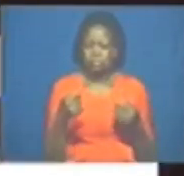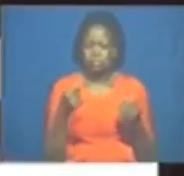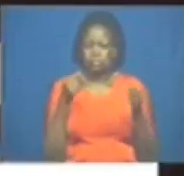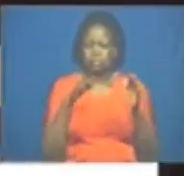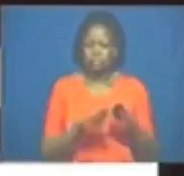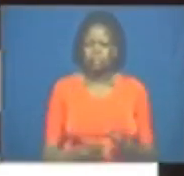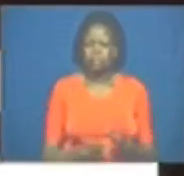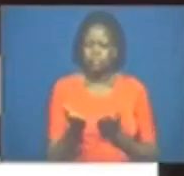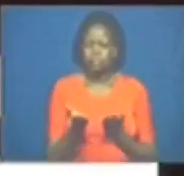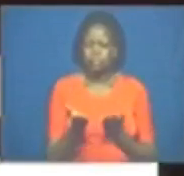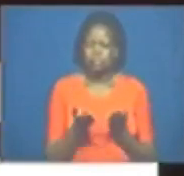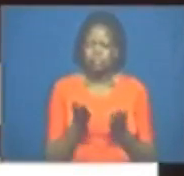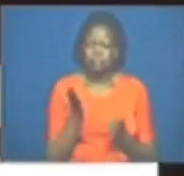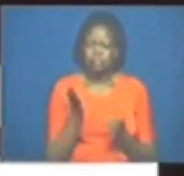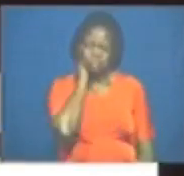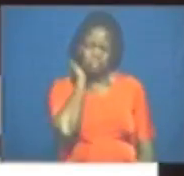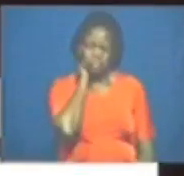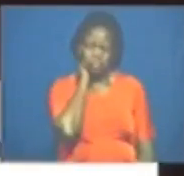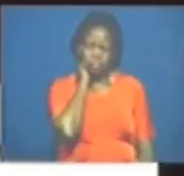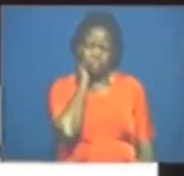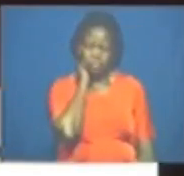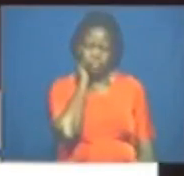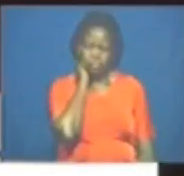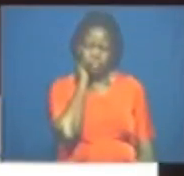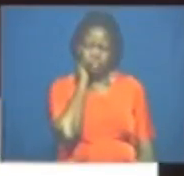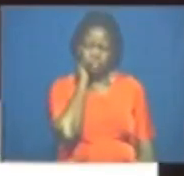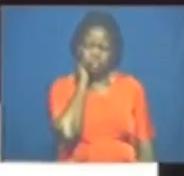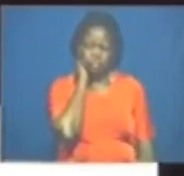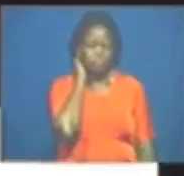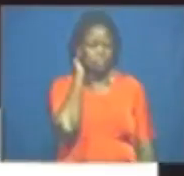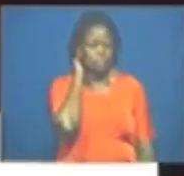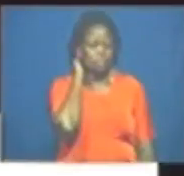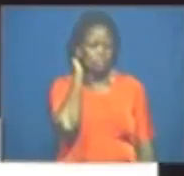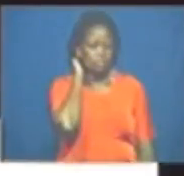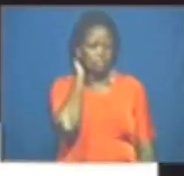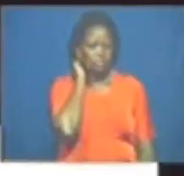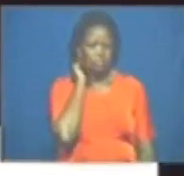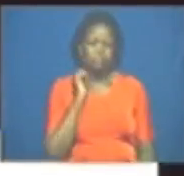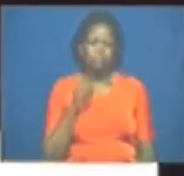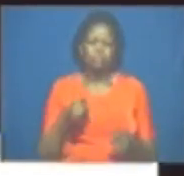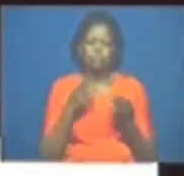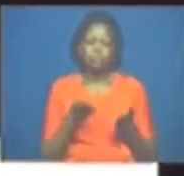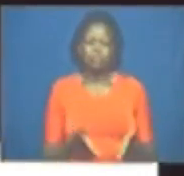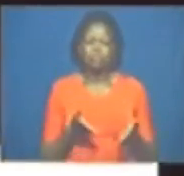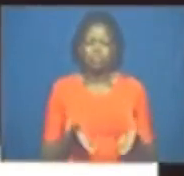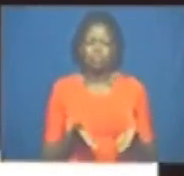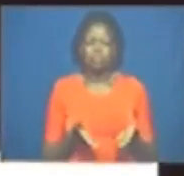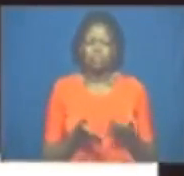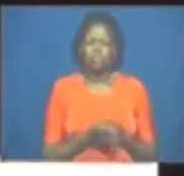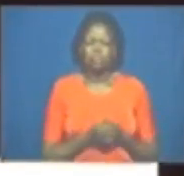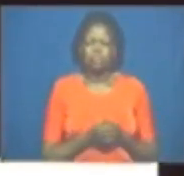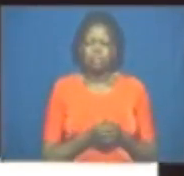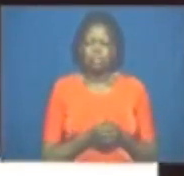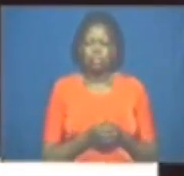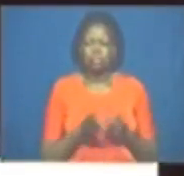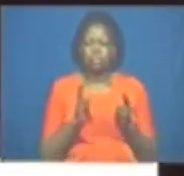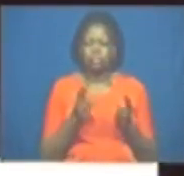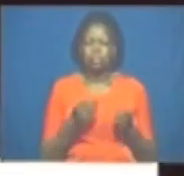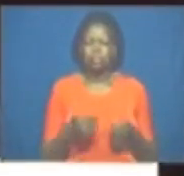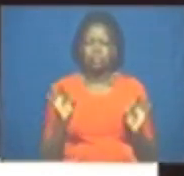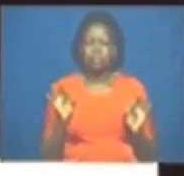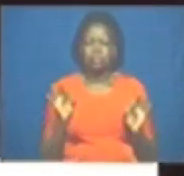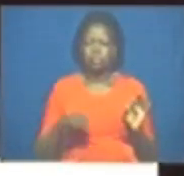Murang'a at Ihura Stadium. I can say we are here in a very free